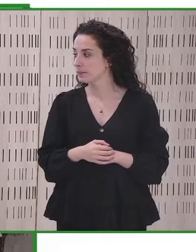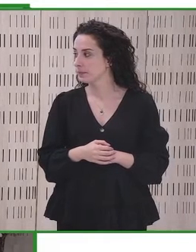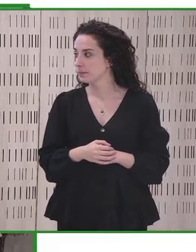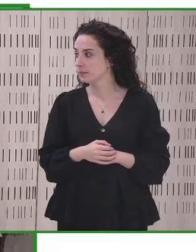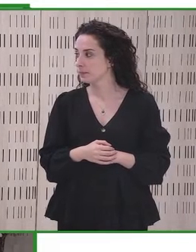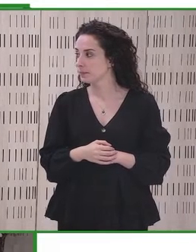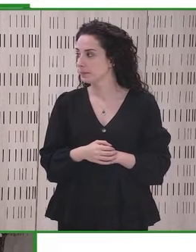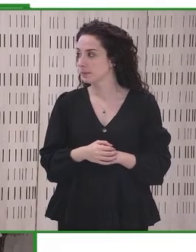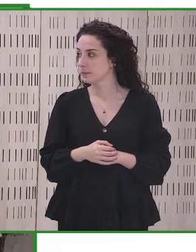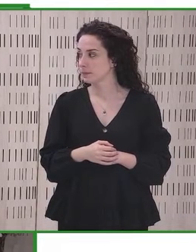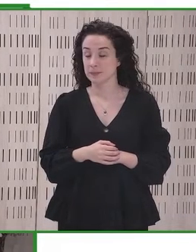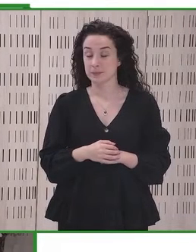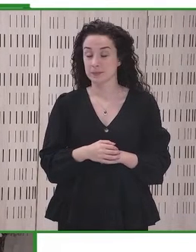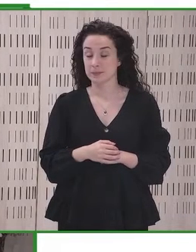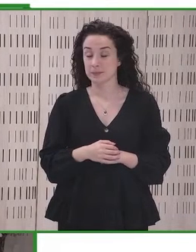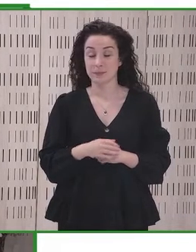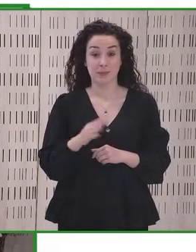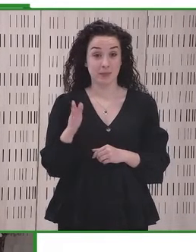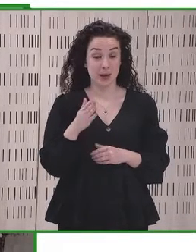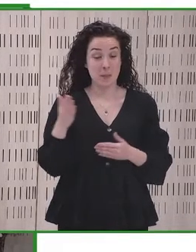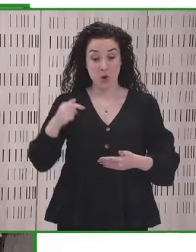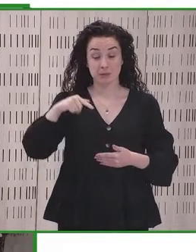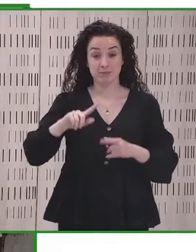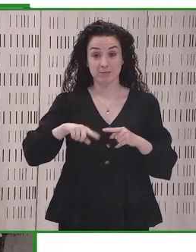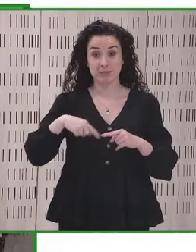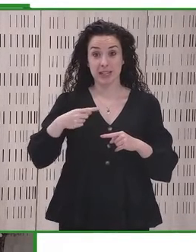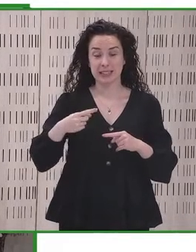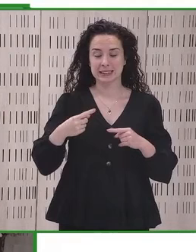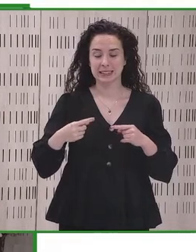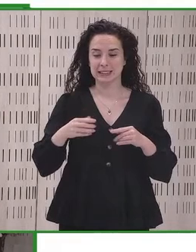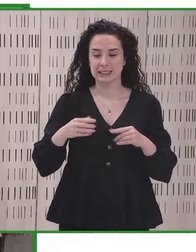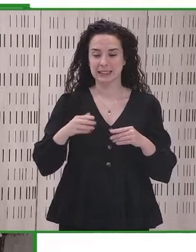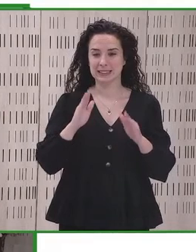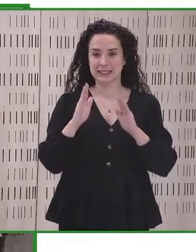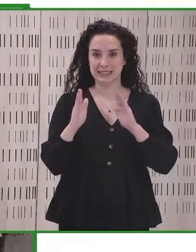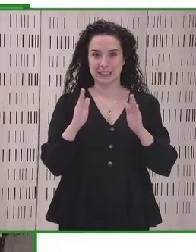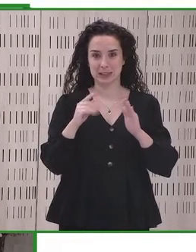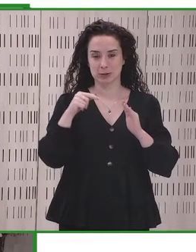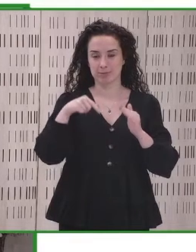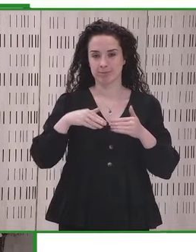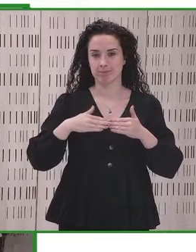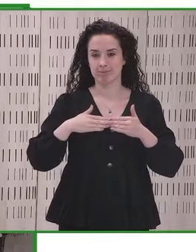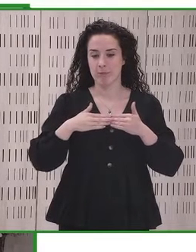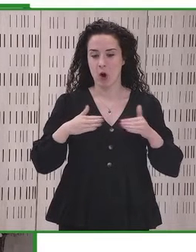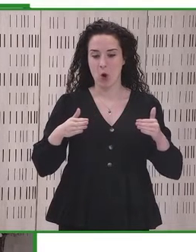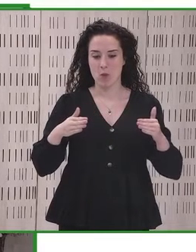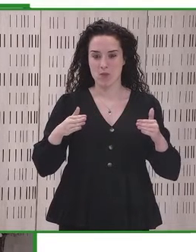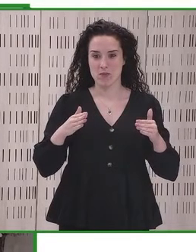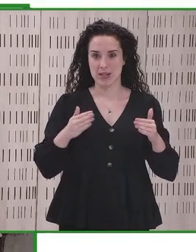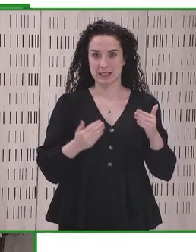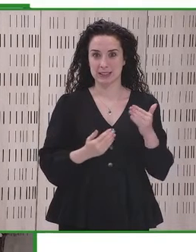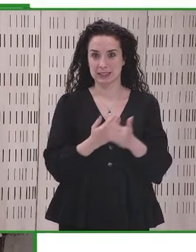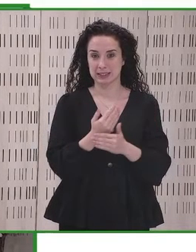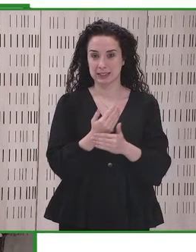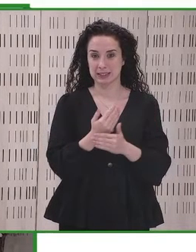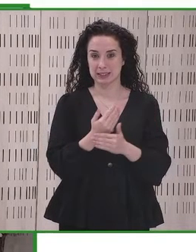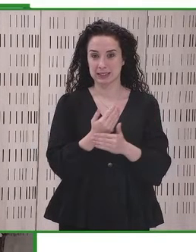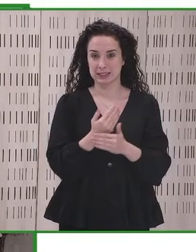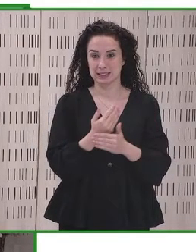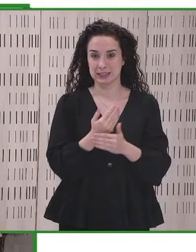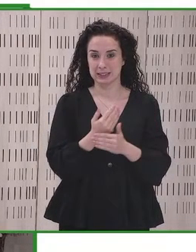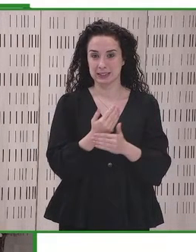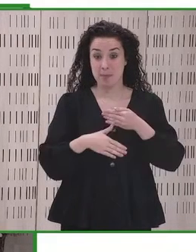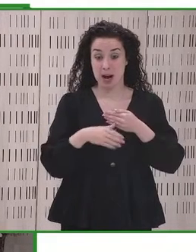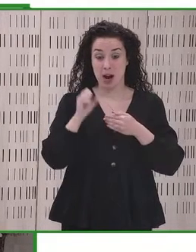Welcome to this section of the opening theory of the Zero Project Latin America.